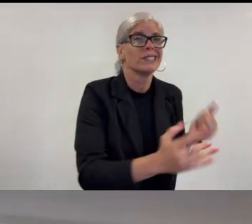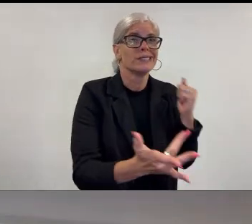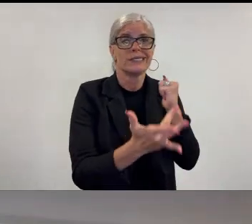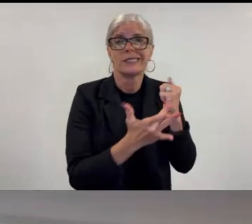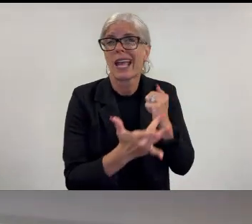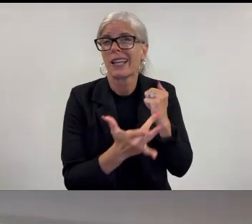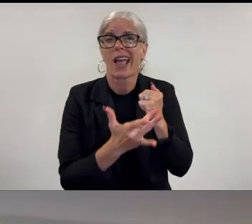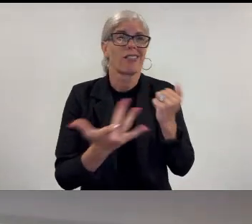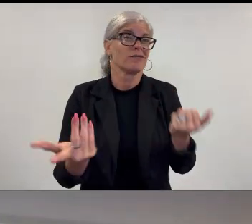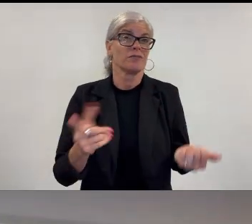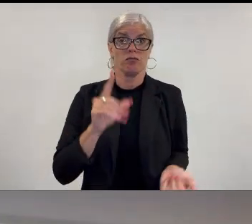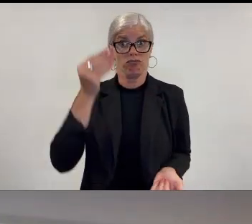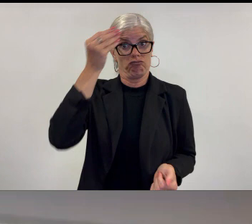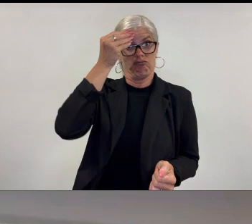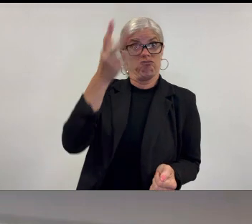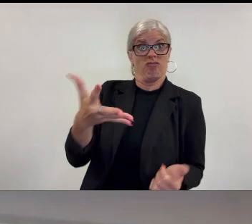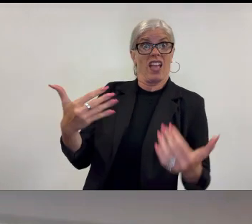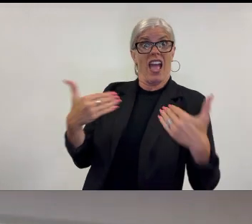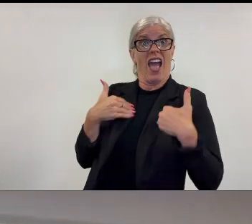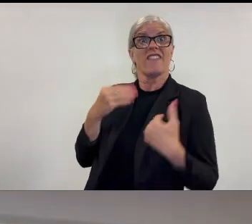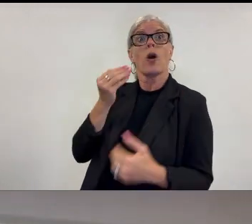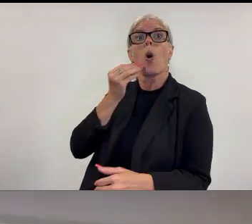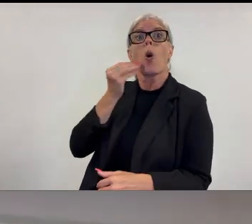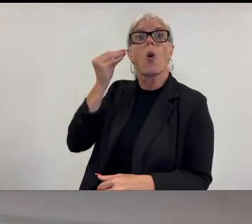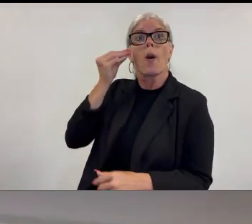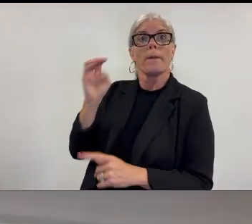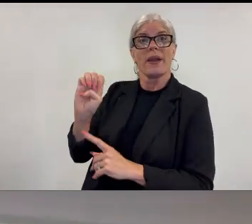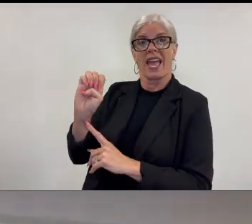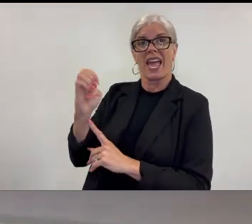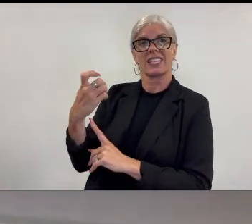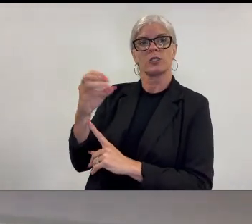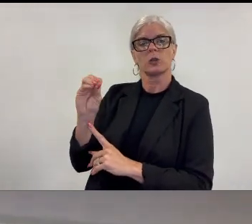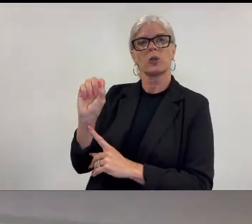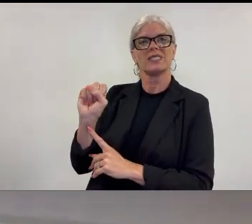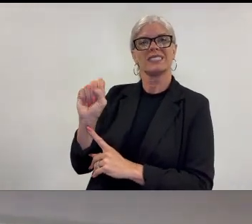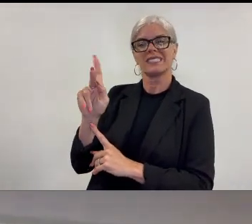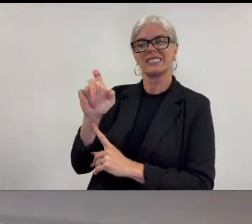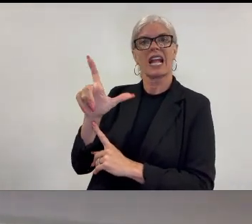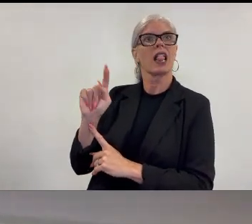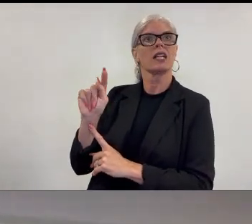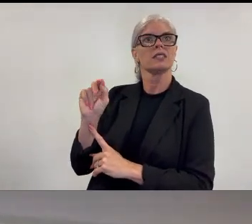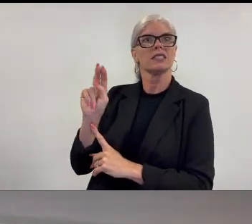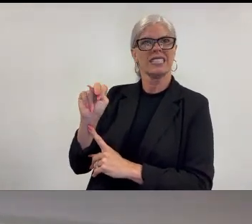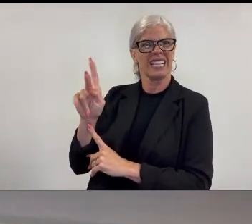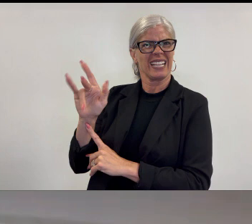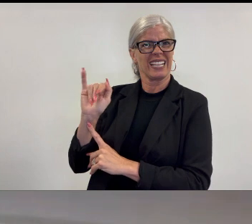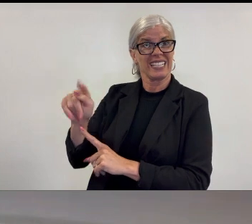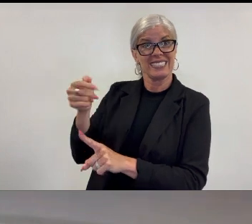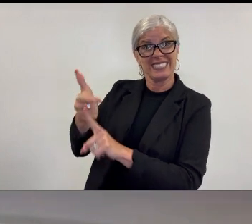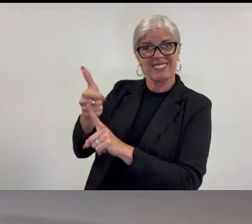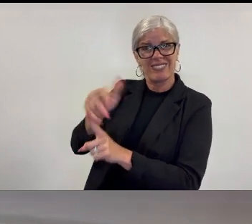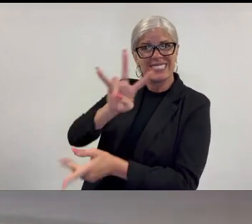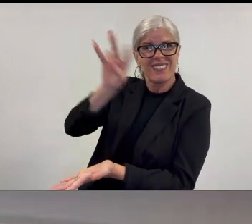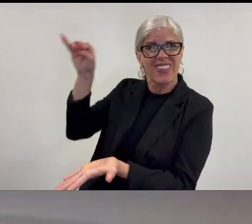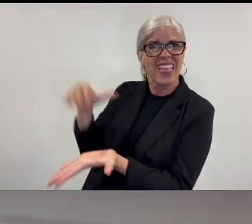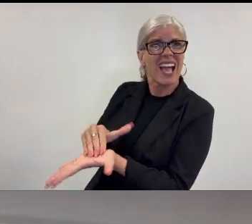not, yes, there is technology. There is a home exoskeleton that's